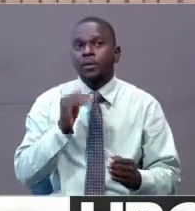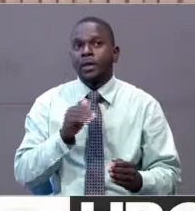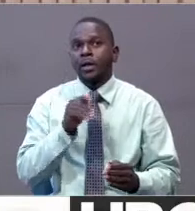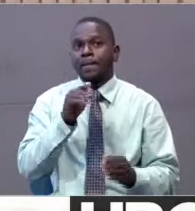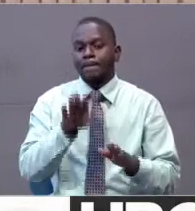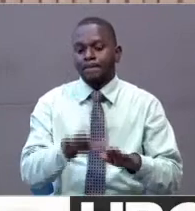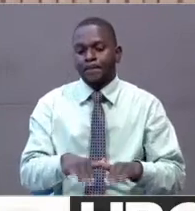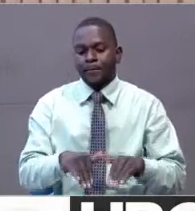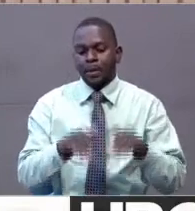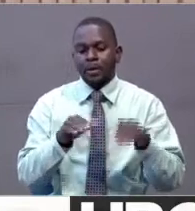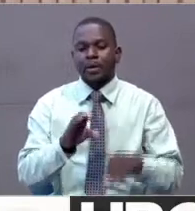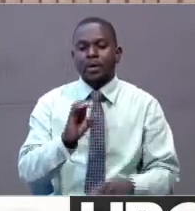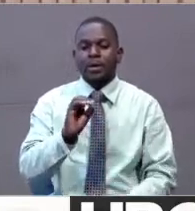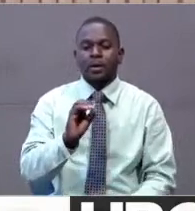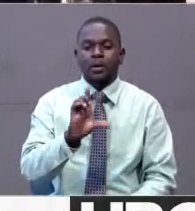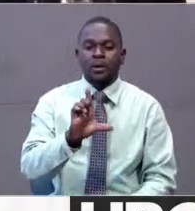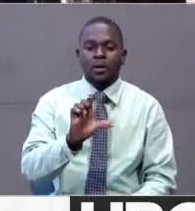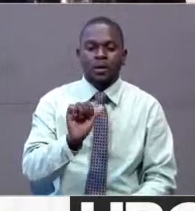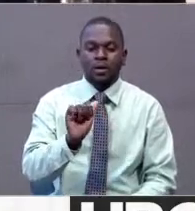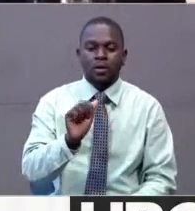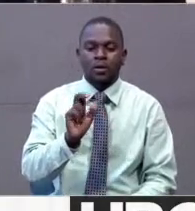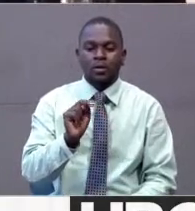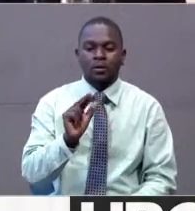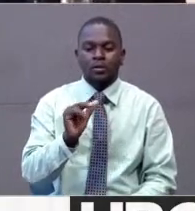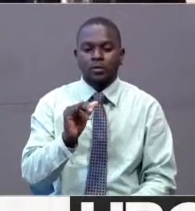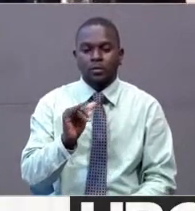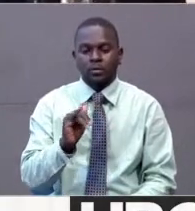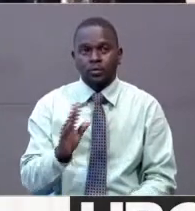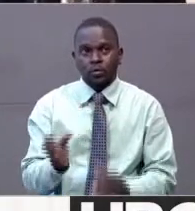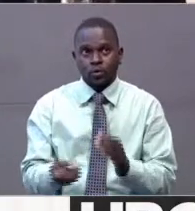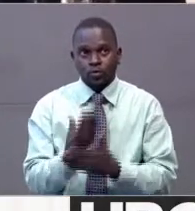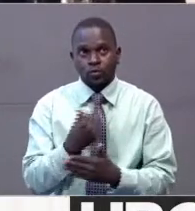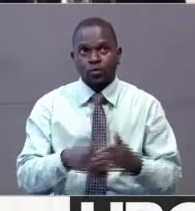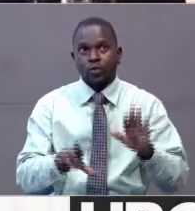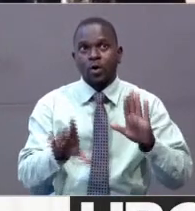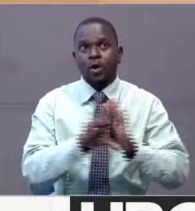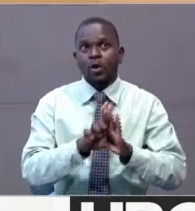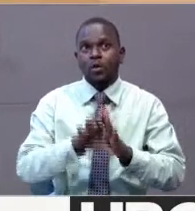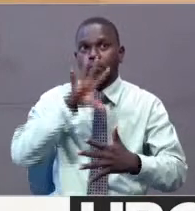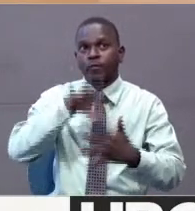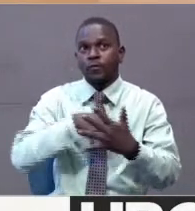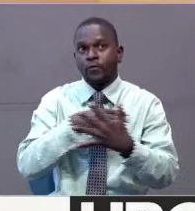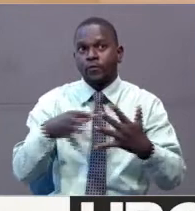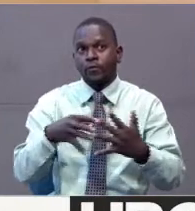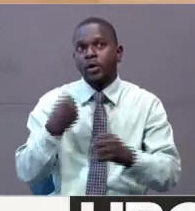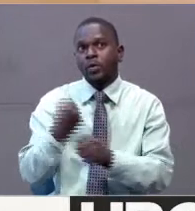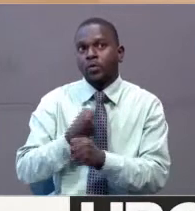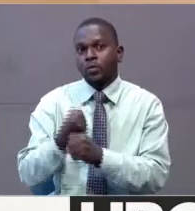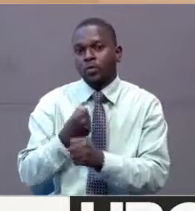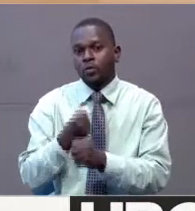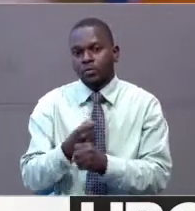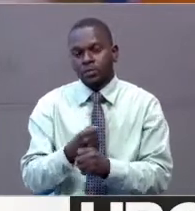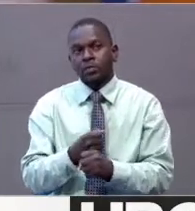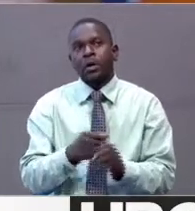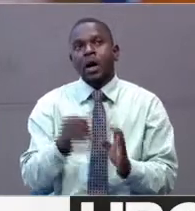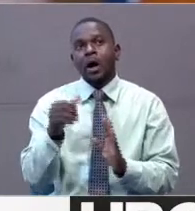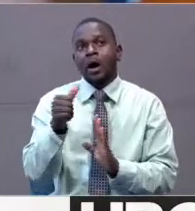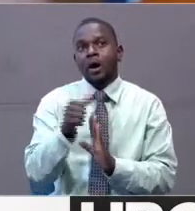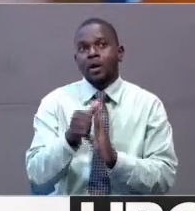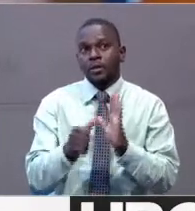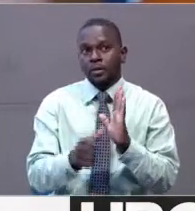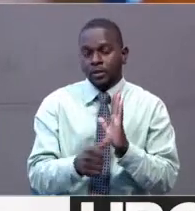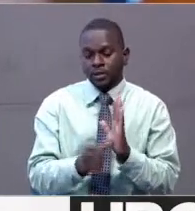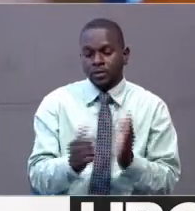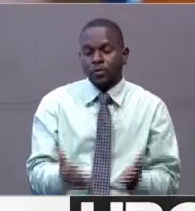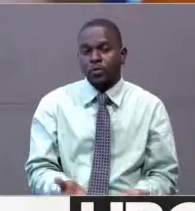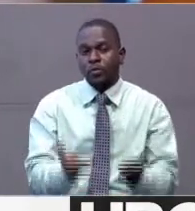Parliament, Jacob Olanya, wants formulation of a legal framework and legislative agenda for